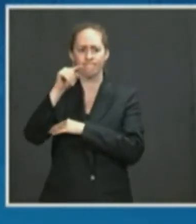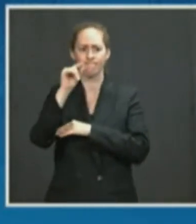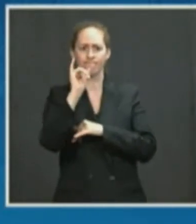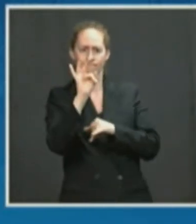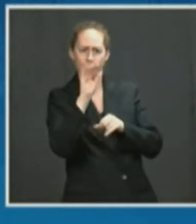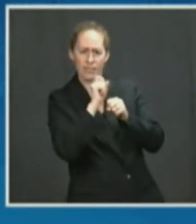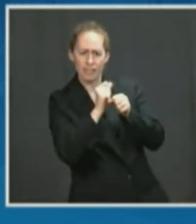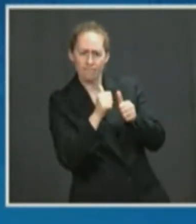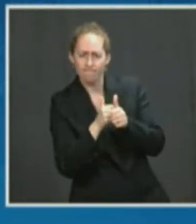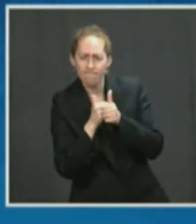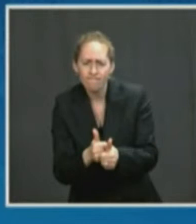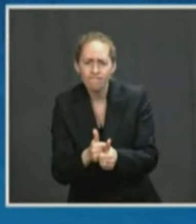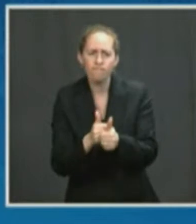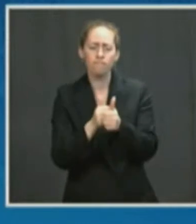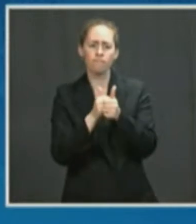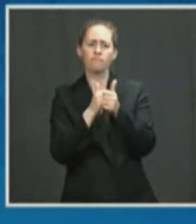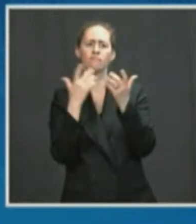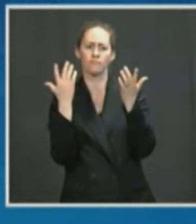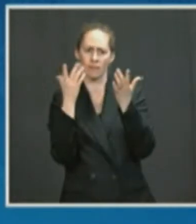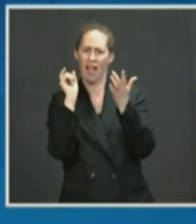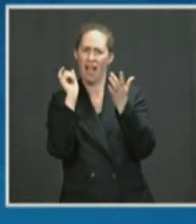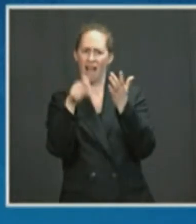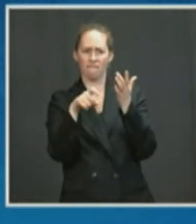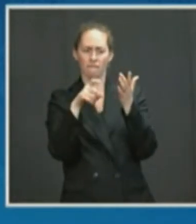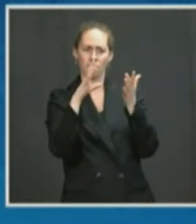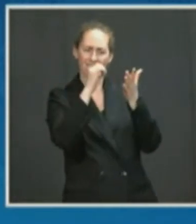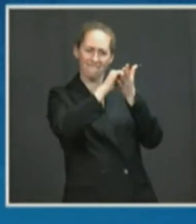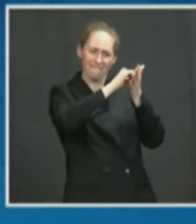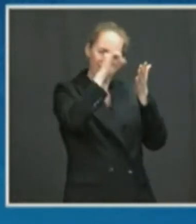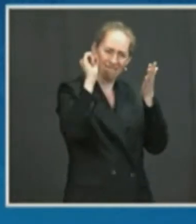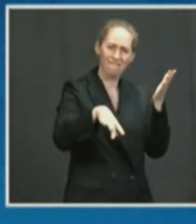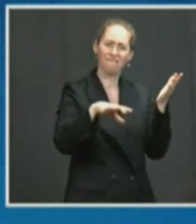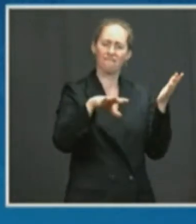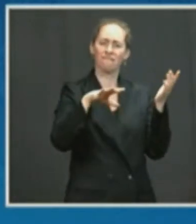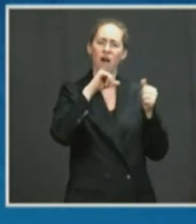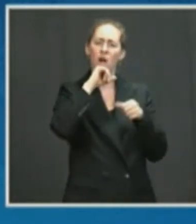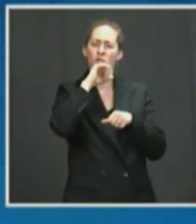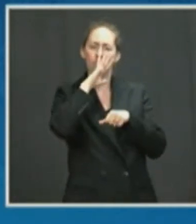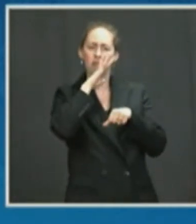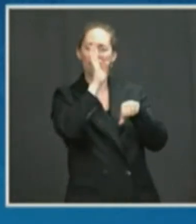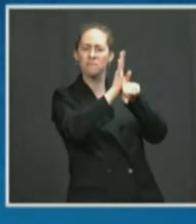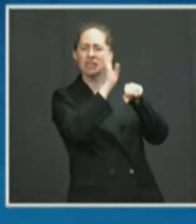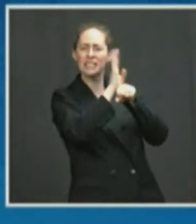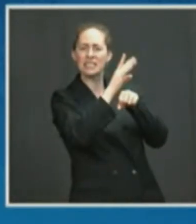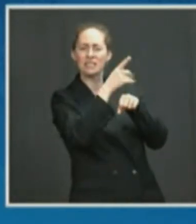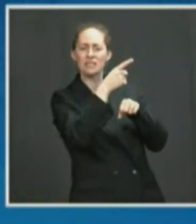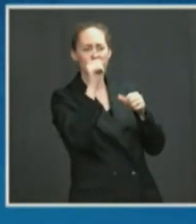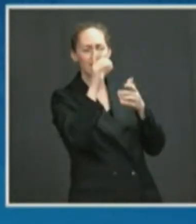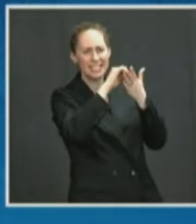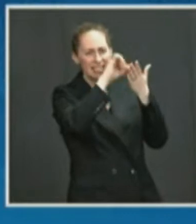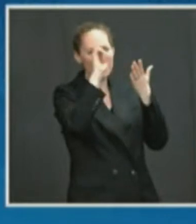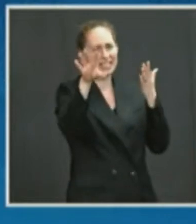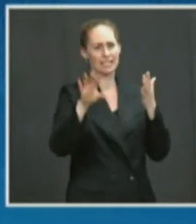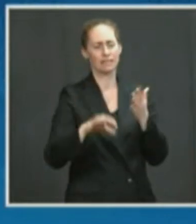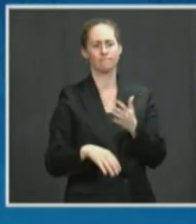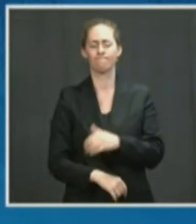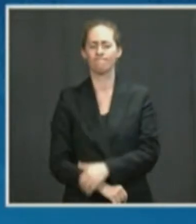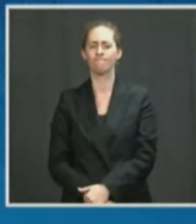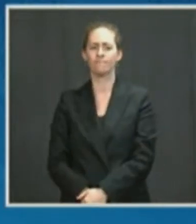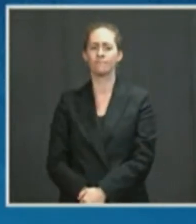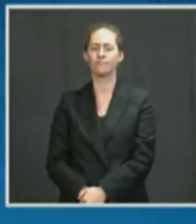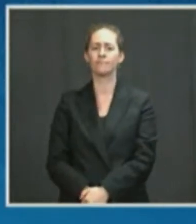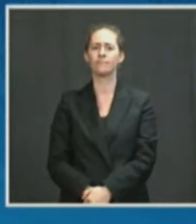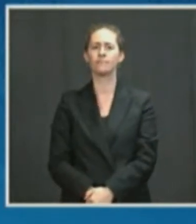we must root out corruption wherever it exists, and that is one of our highest priorities for that reason. On the issue of